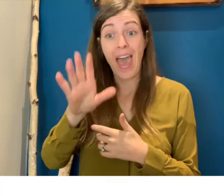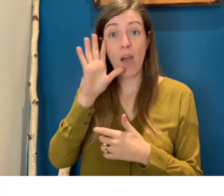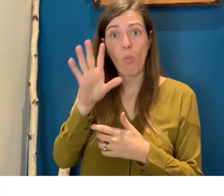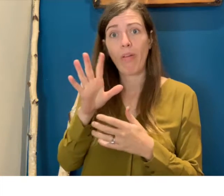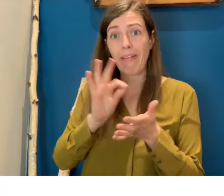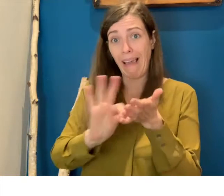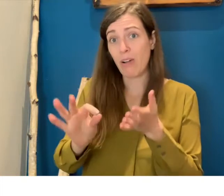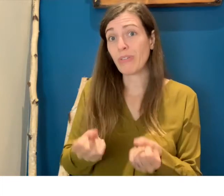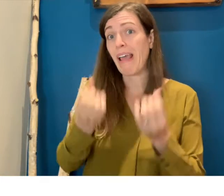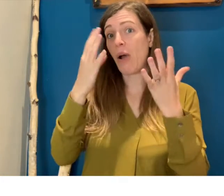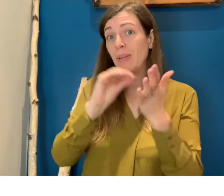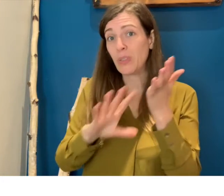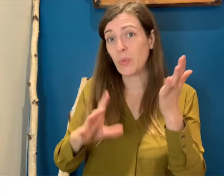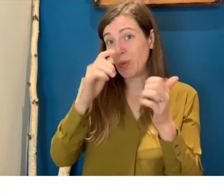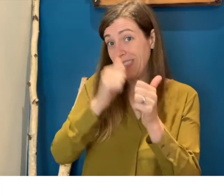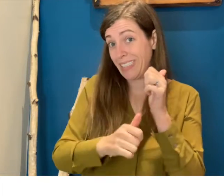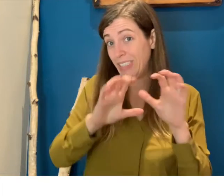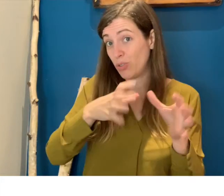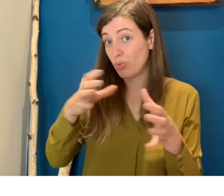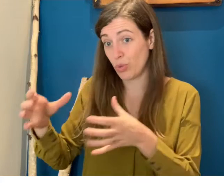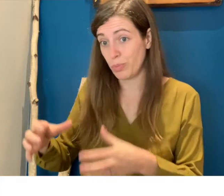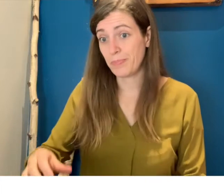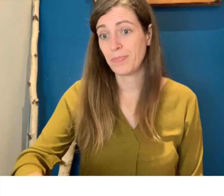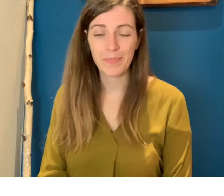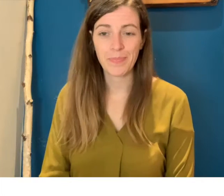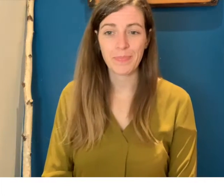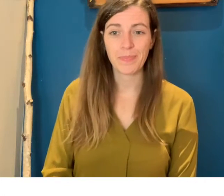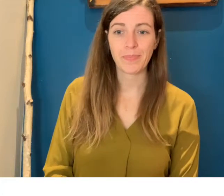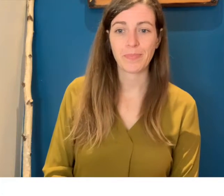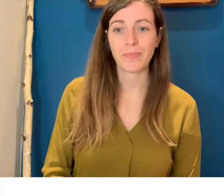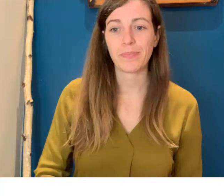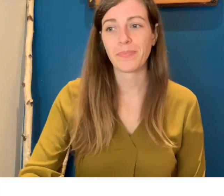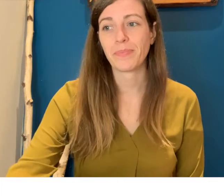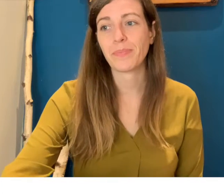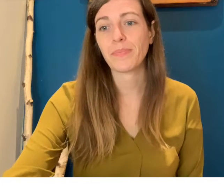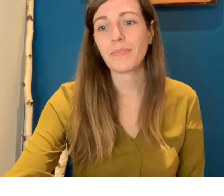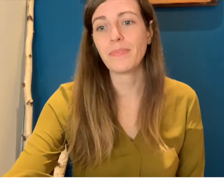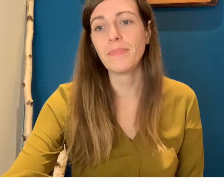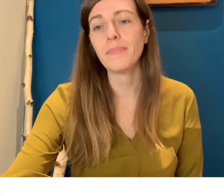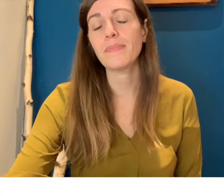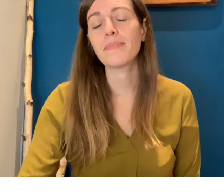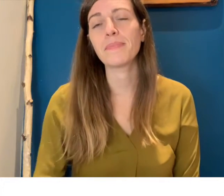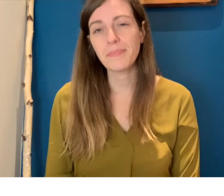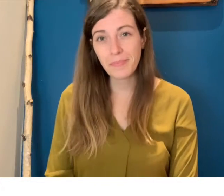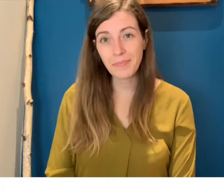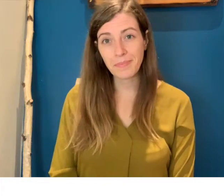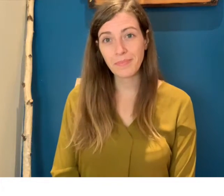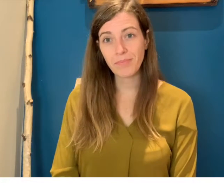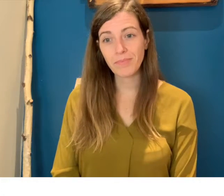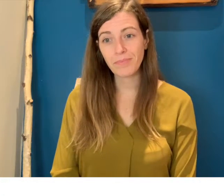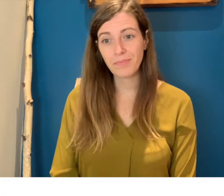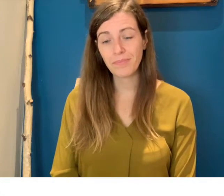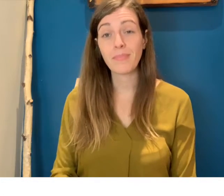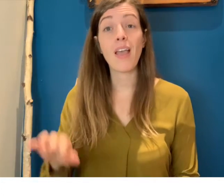and set that to equal n. And what that does is it's going to count how many students there are in each group.